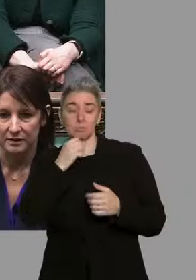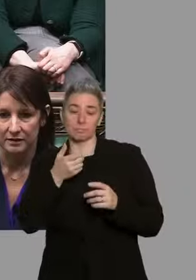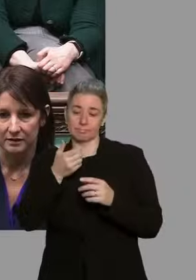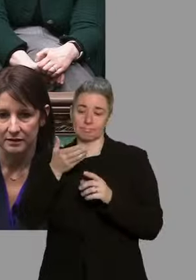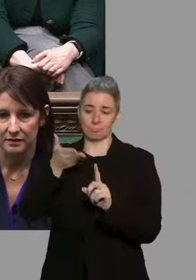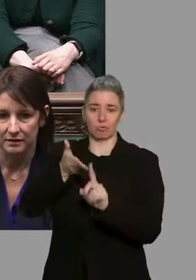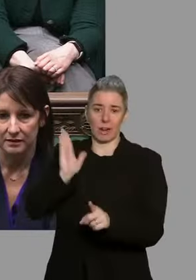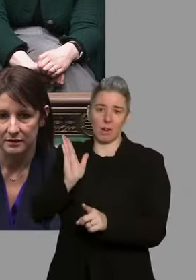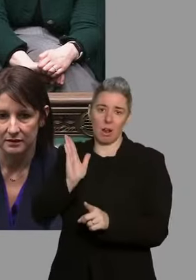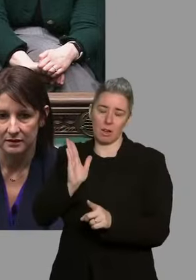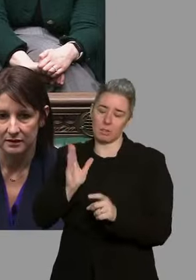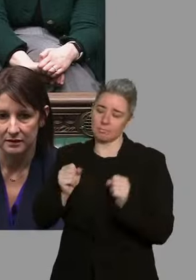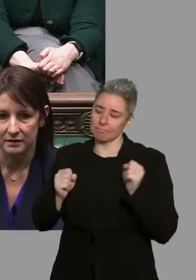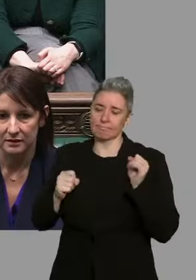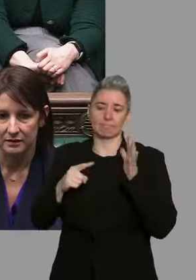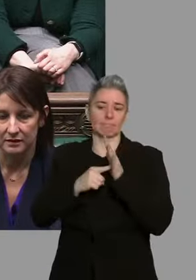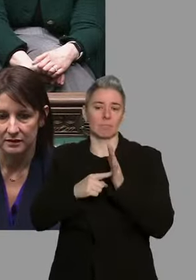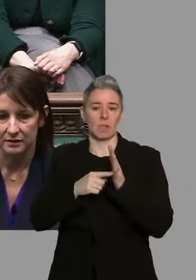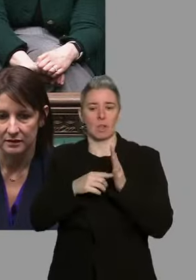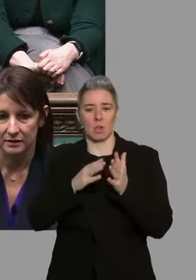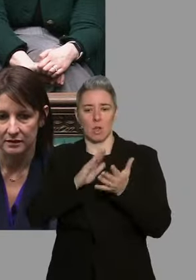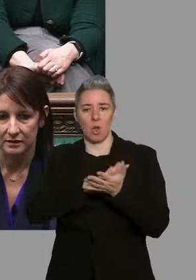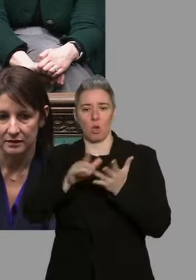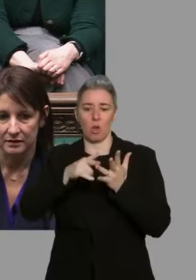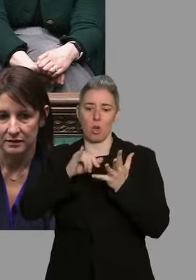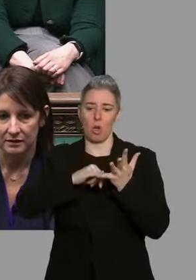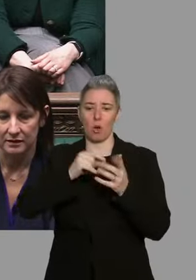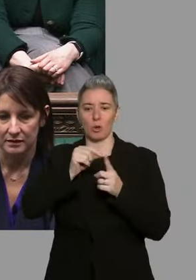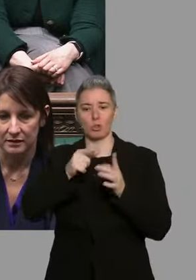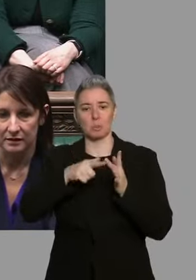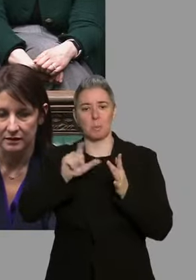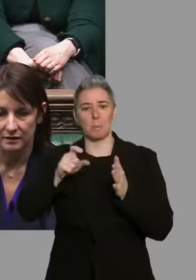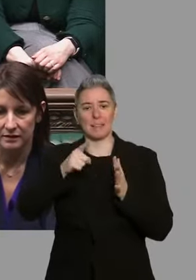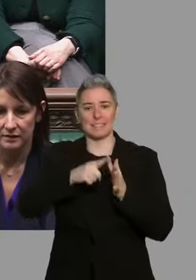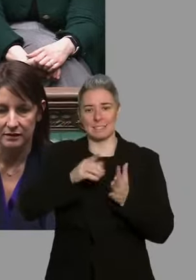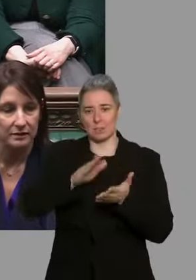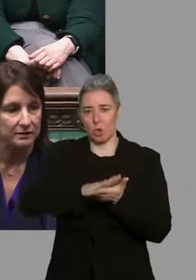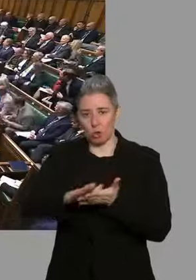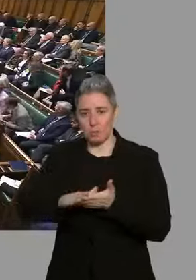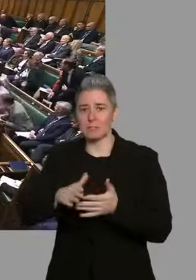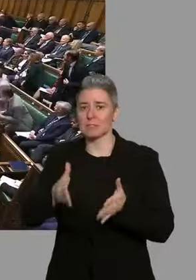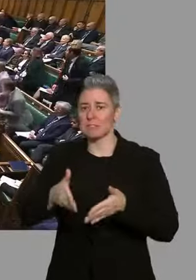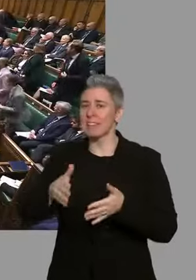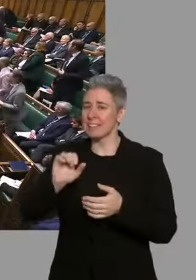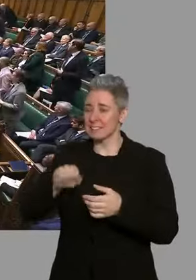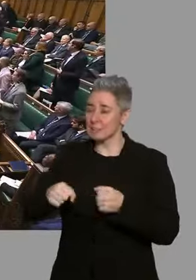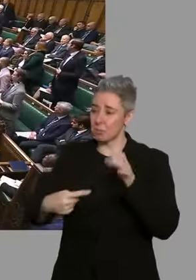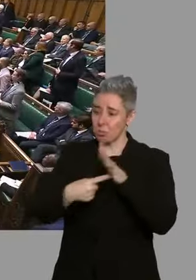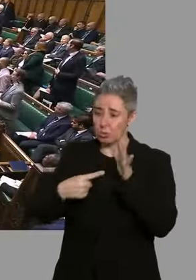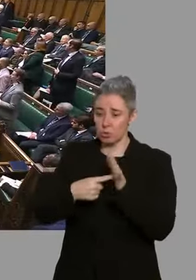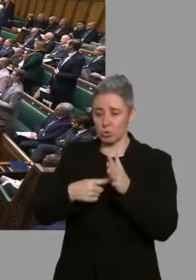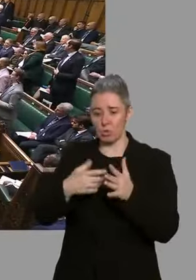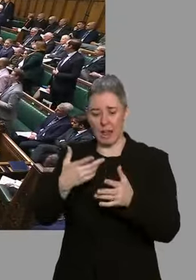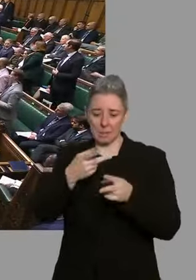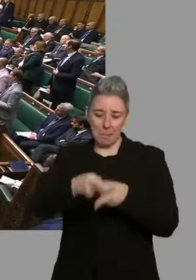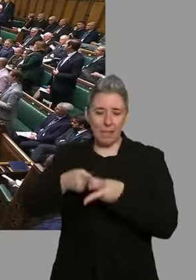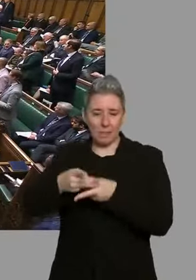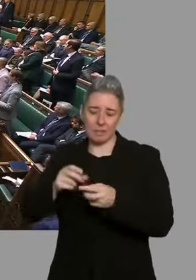by providing NHS services, and funding will be set out in the usual way. Thank you. Jerome Mayu.